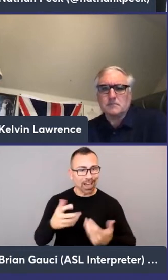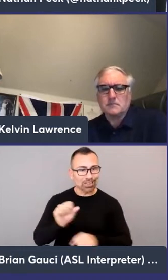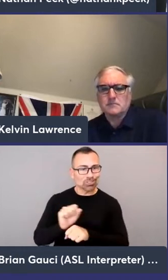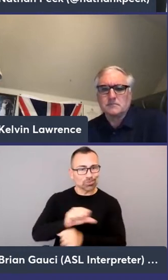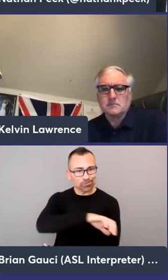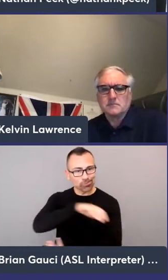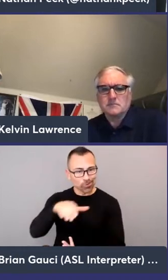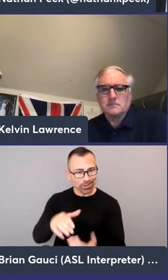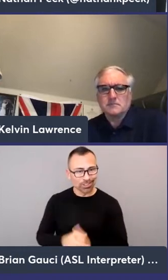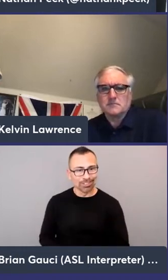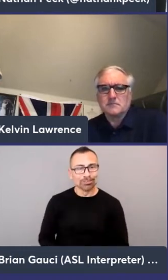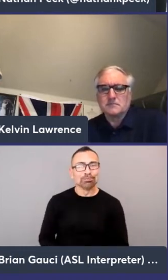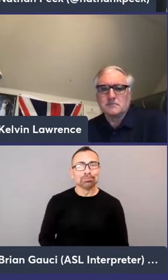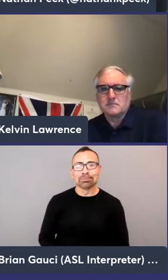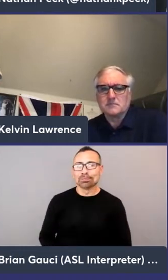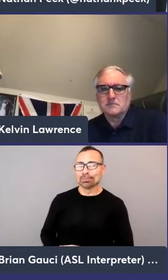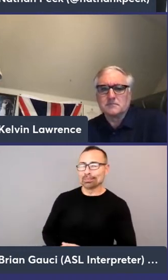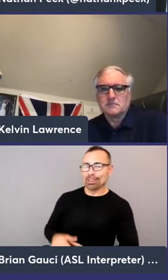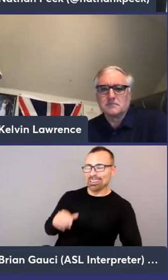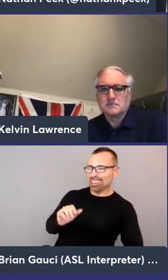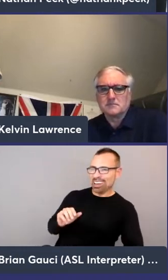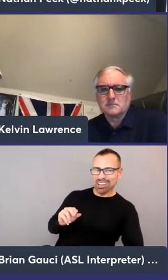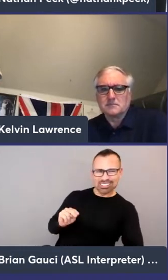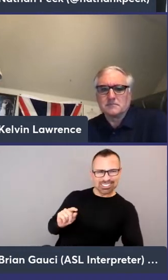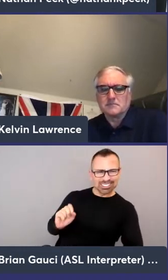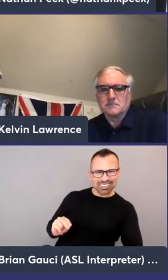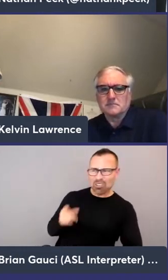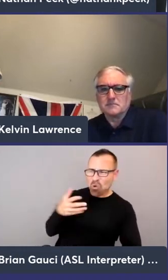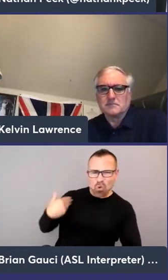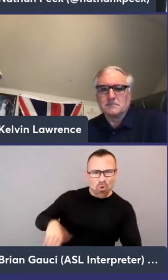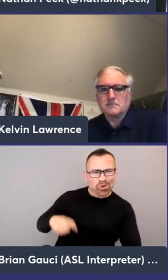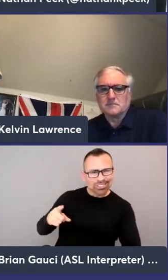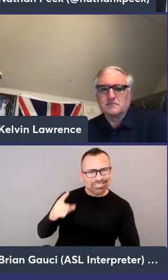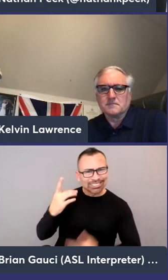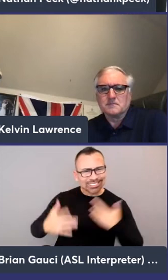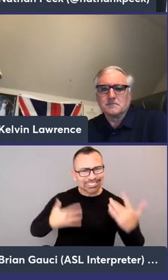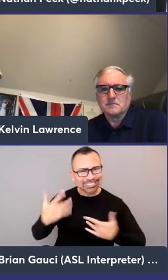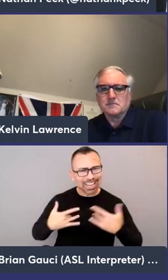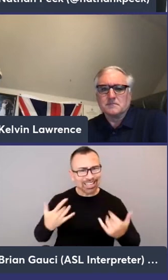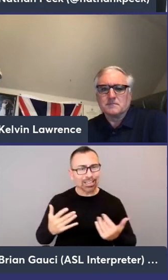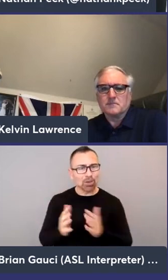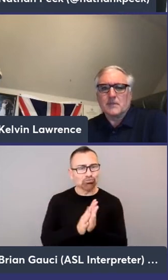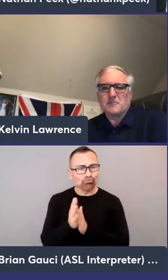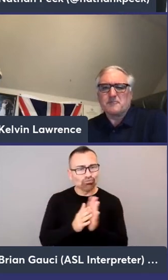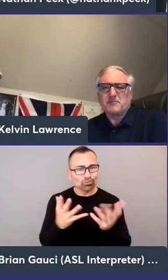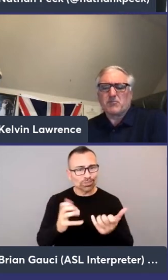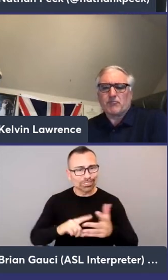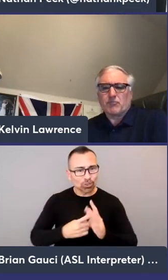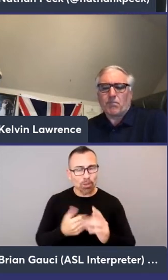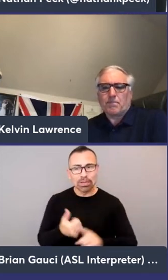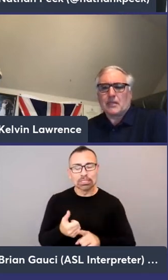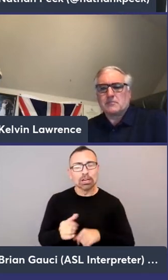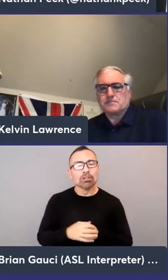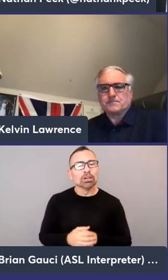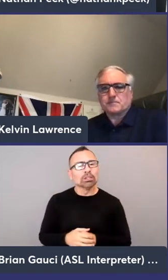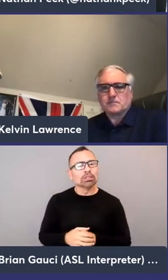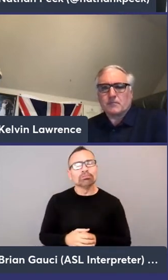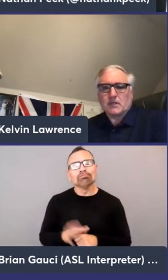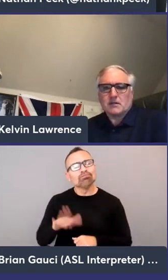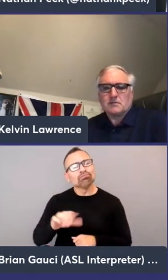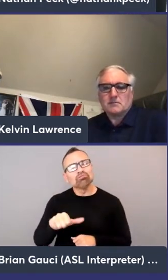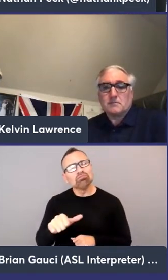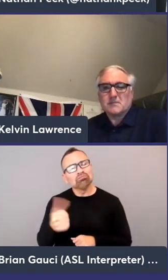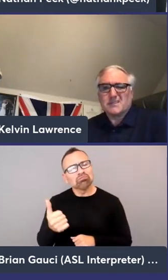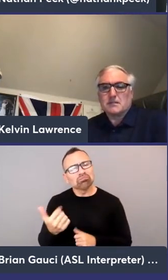very exciting. I can't wait to build with it myself and see what folks are able to build with it. Is there anything else you want to tell viewers